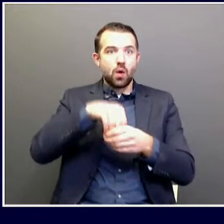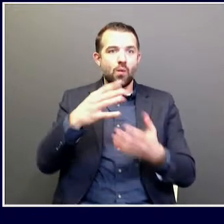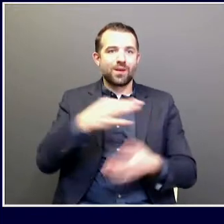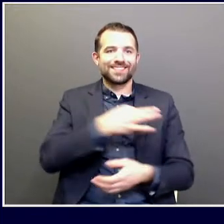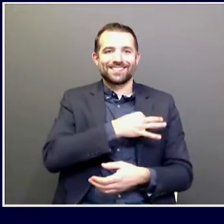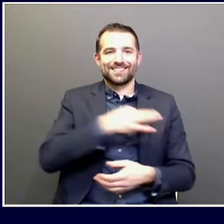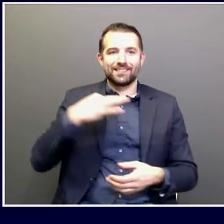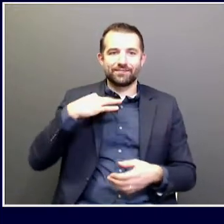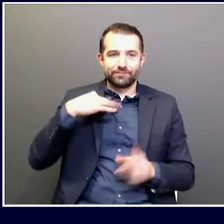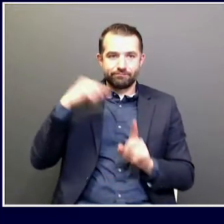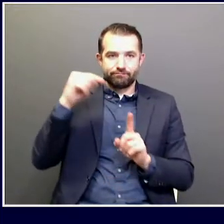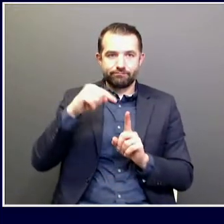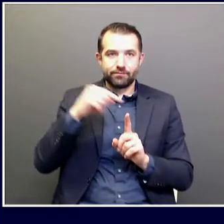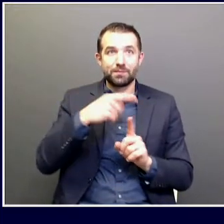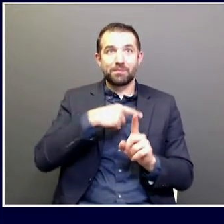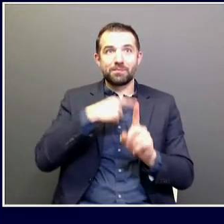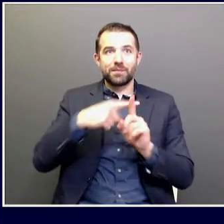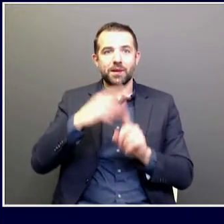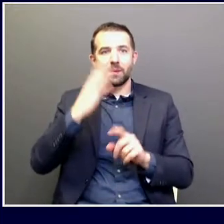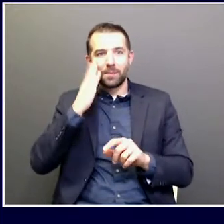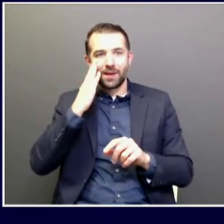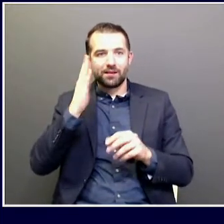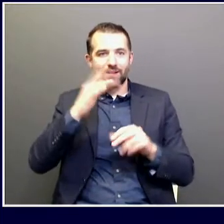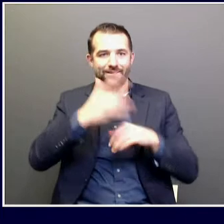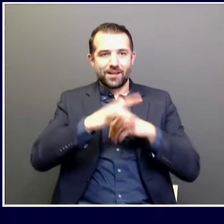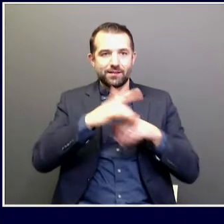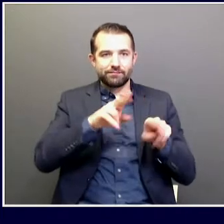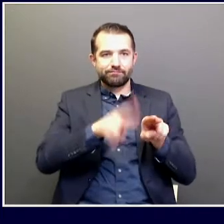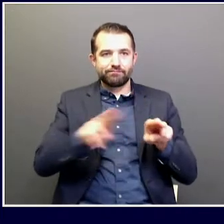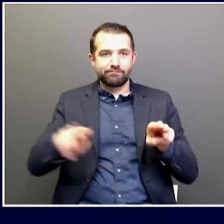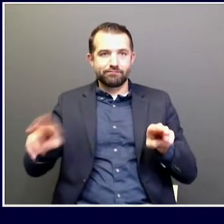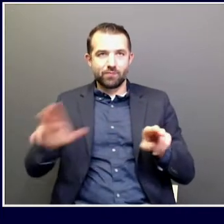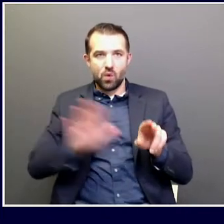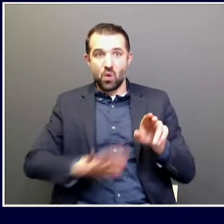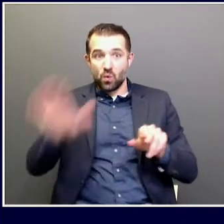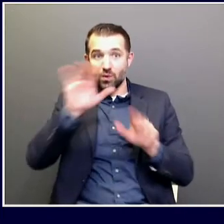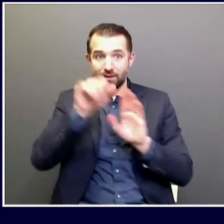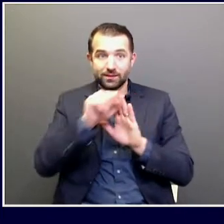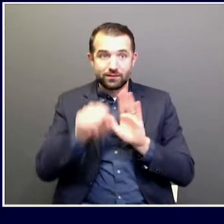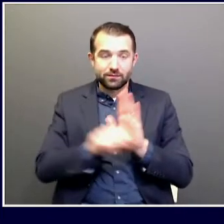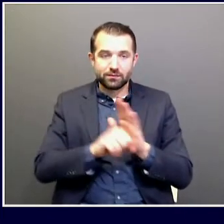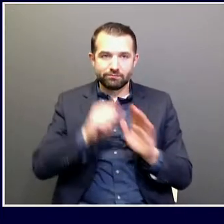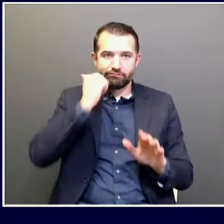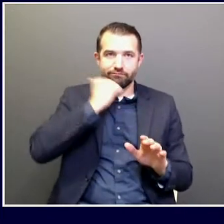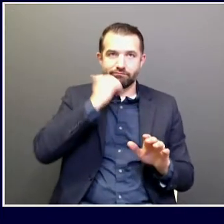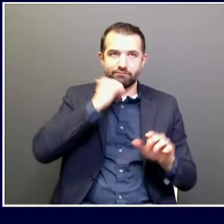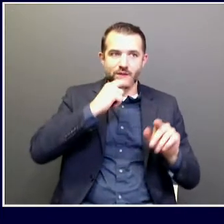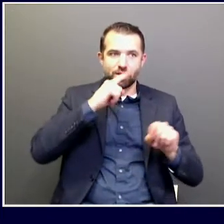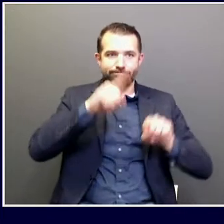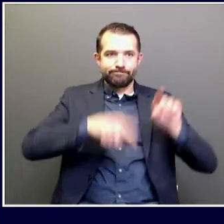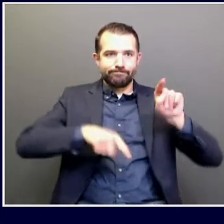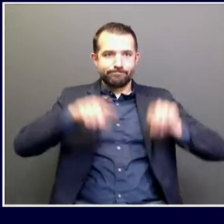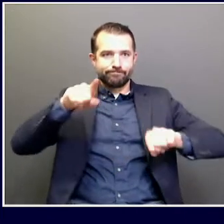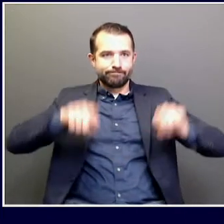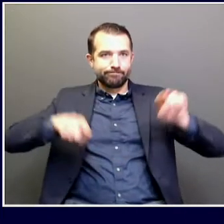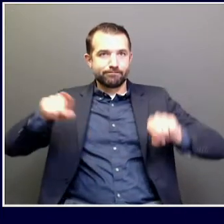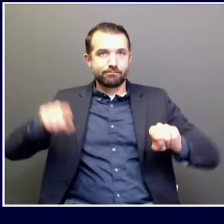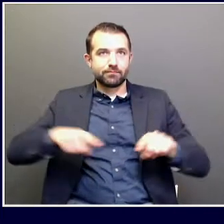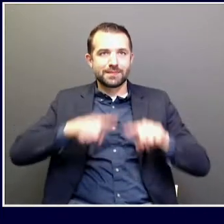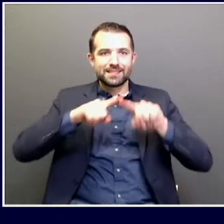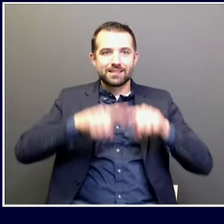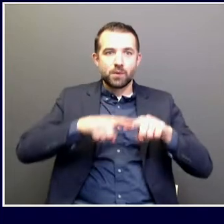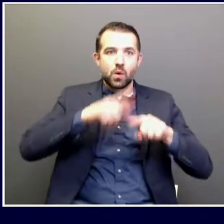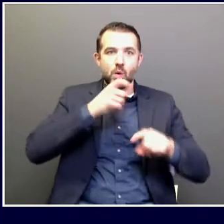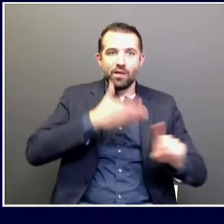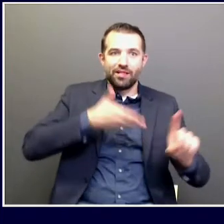and staffing patterns at different institutions across the state vary day by day based on who's in for work, who's not in for work,